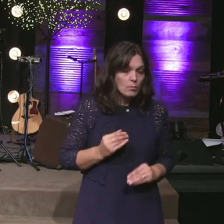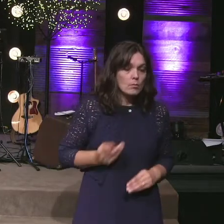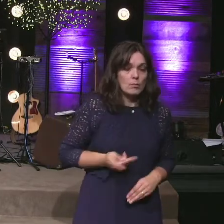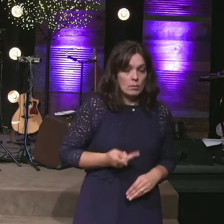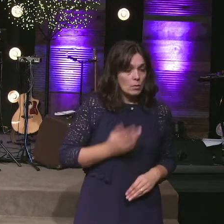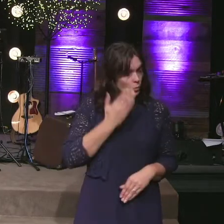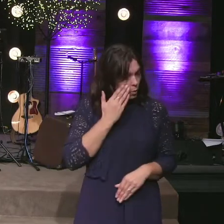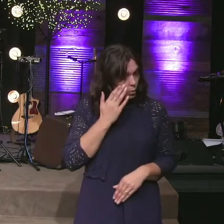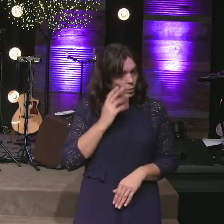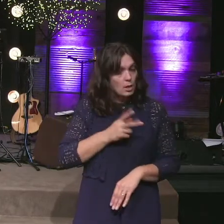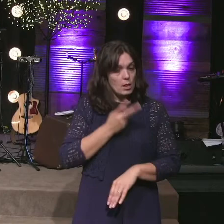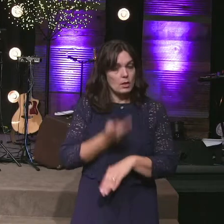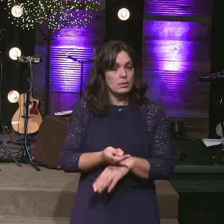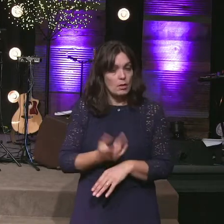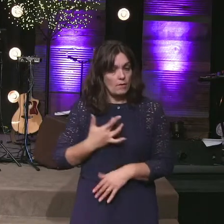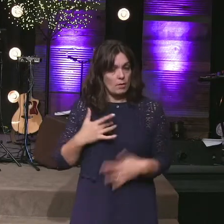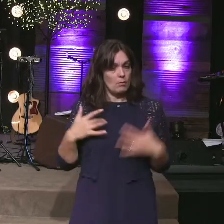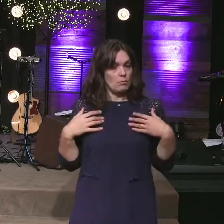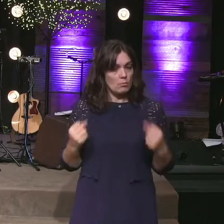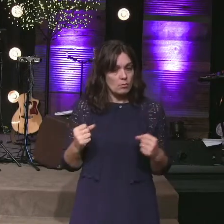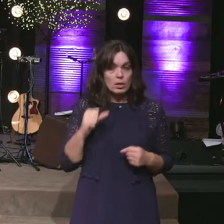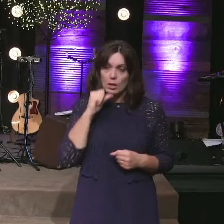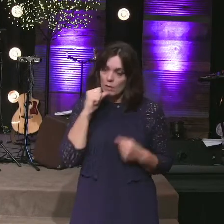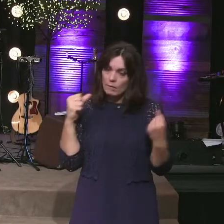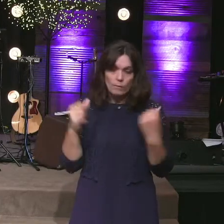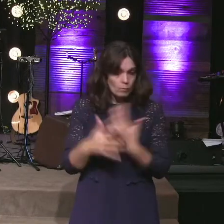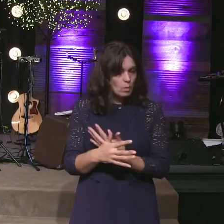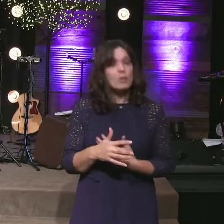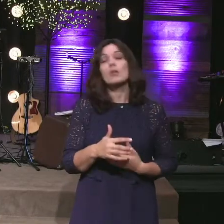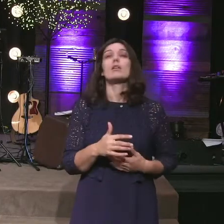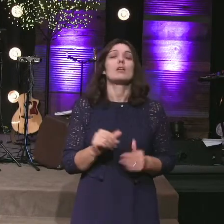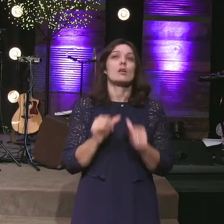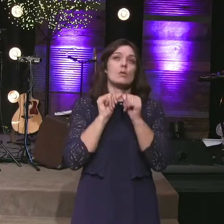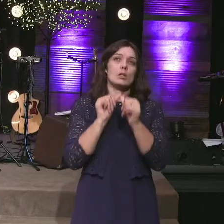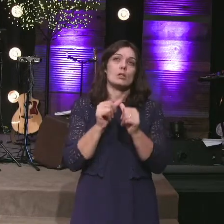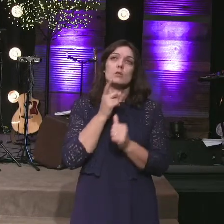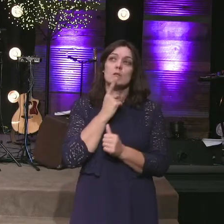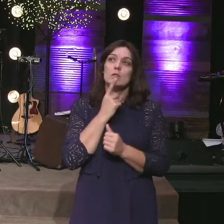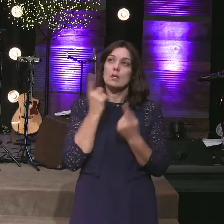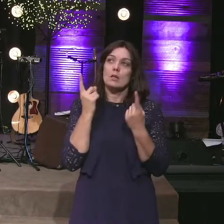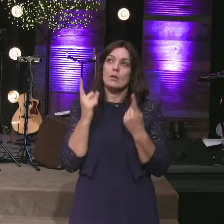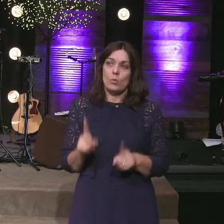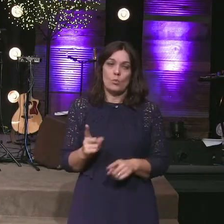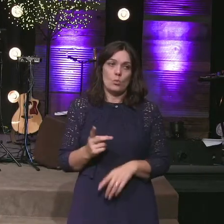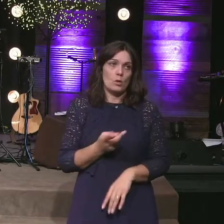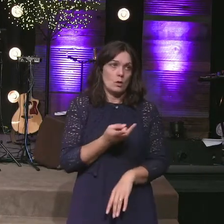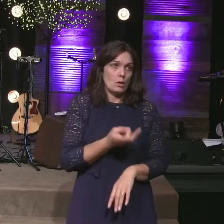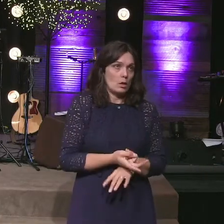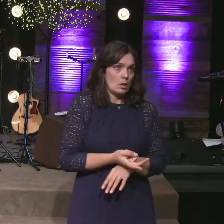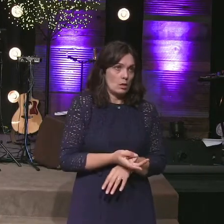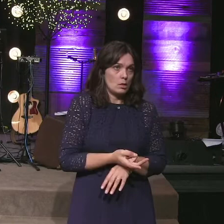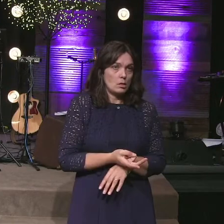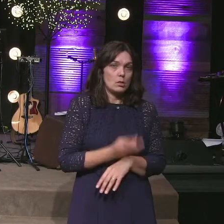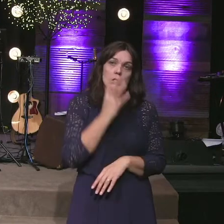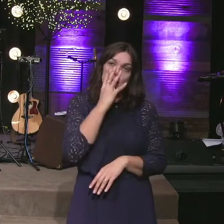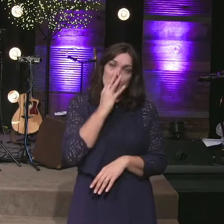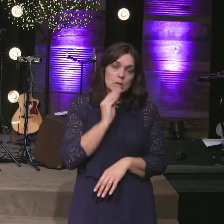down and not be afraid. It goes on to say, when you lie down, your sleep will be